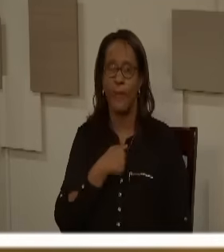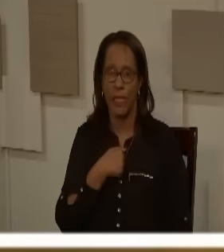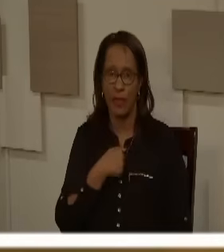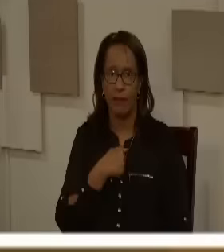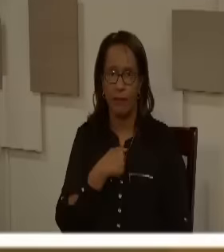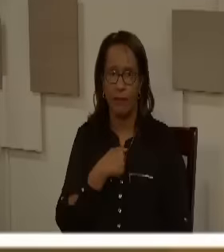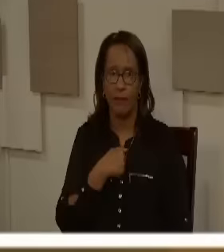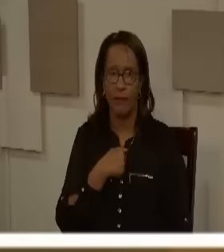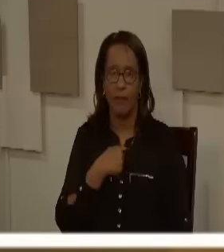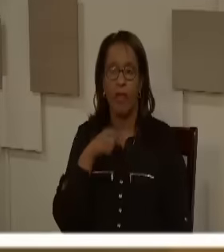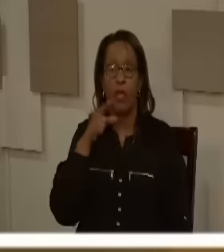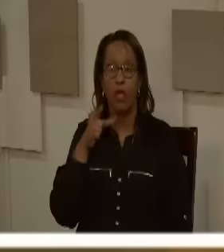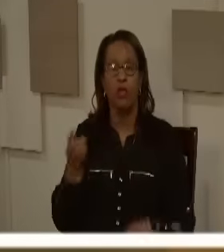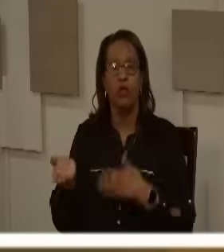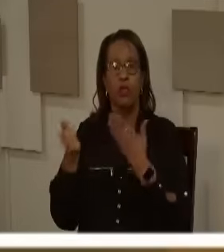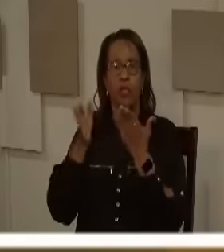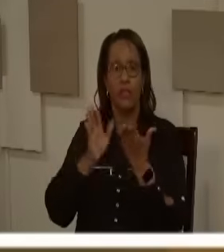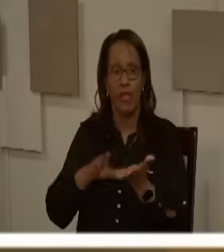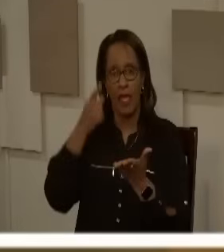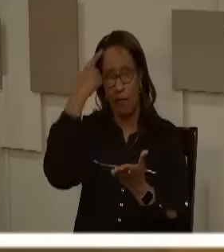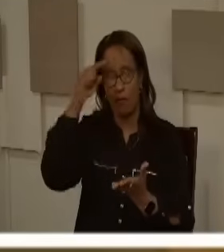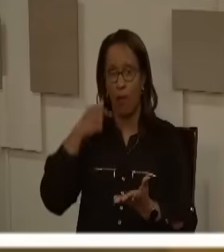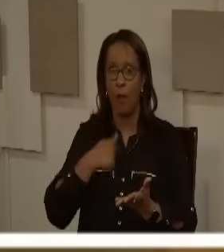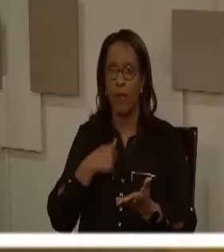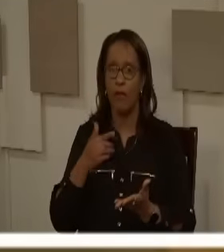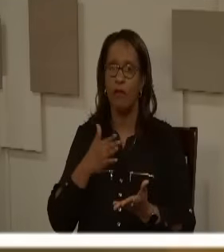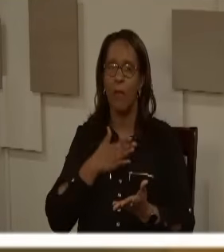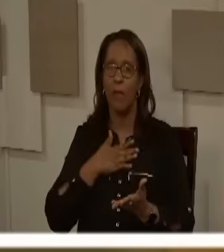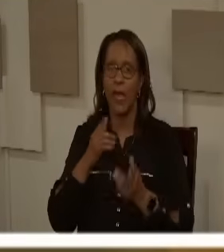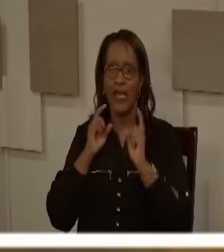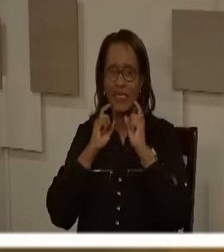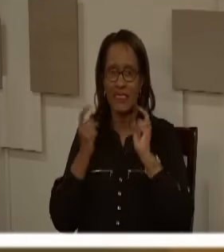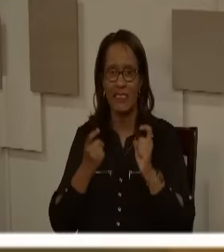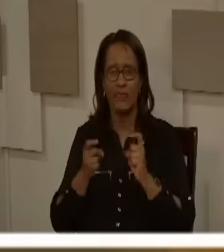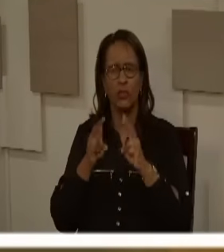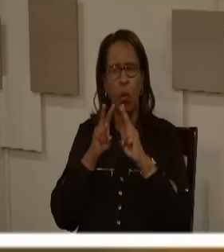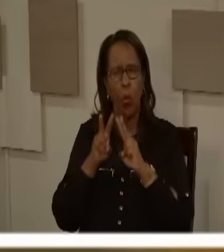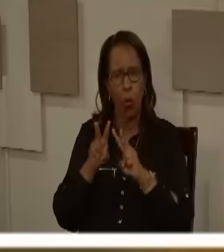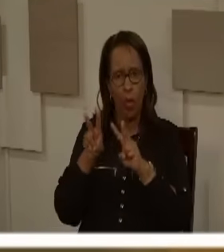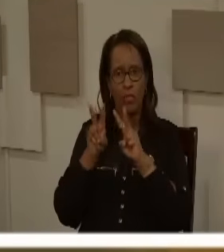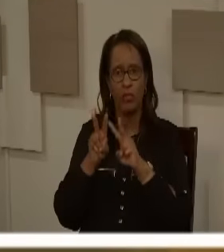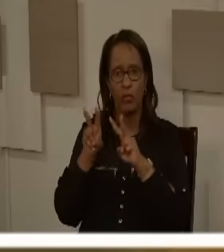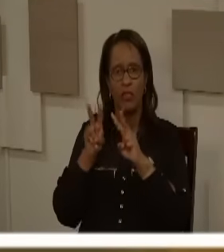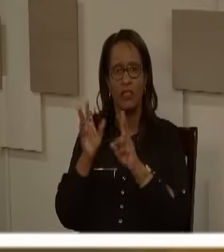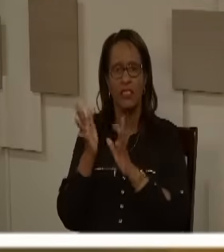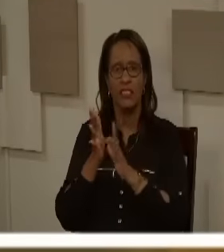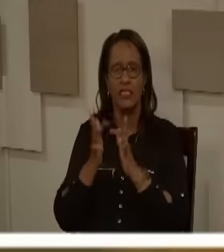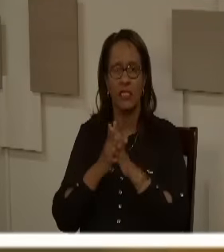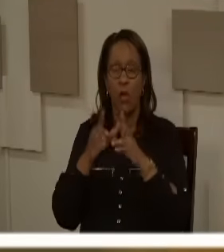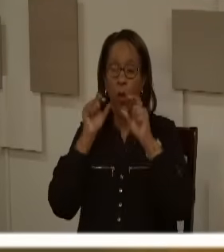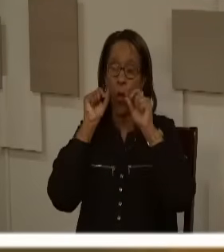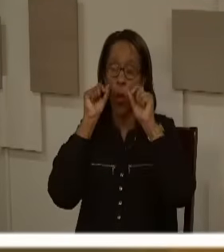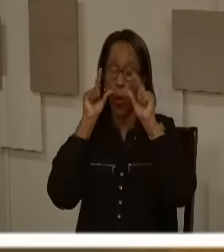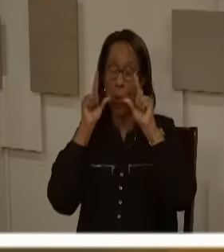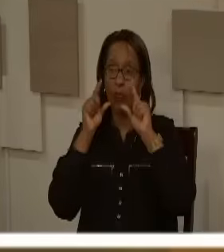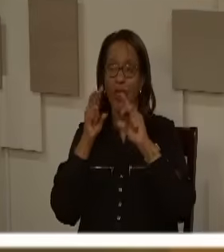You did this for me. Look at him. Open your eyes, look at